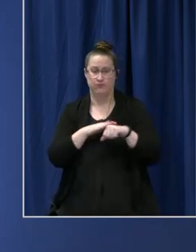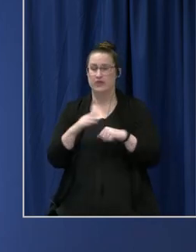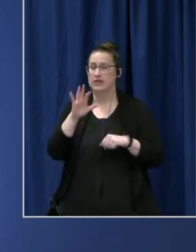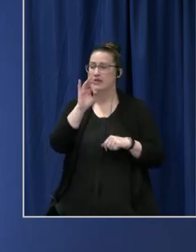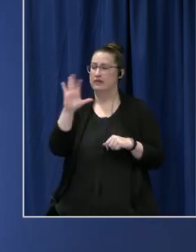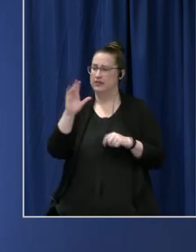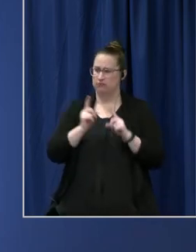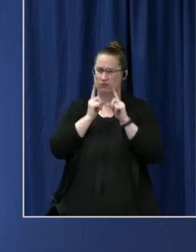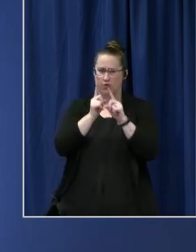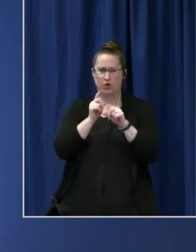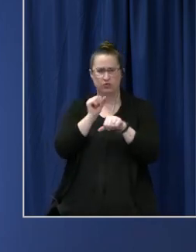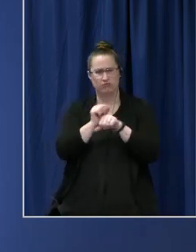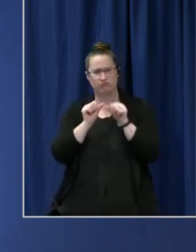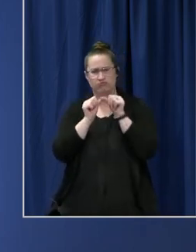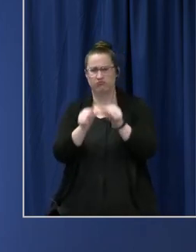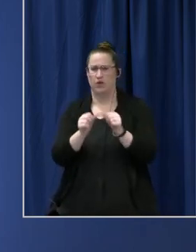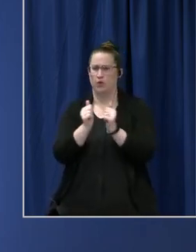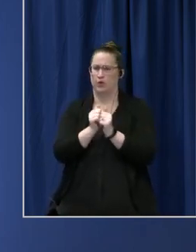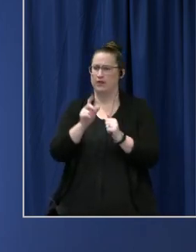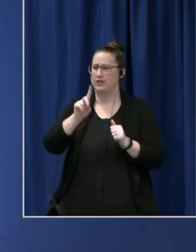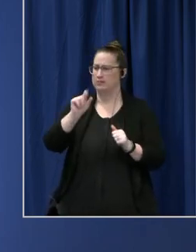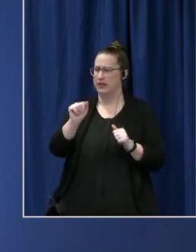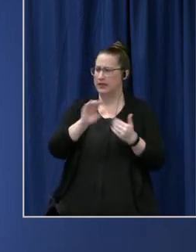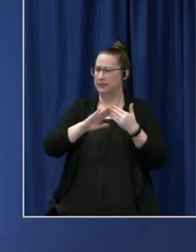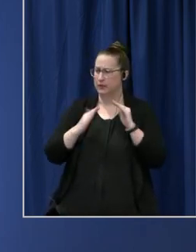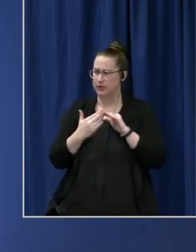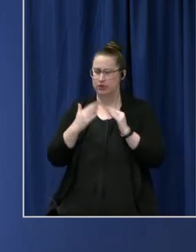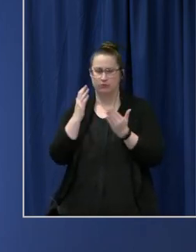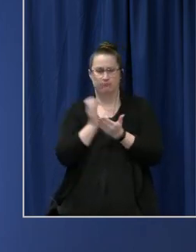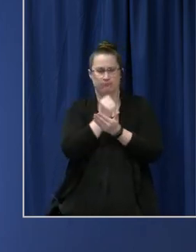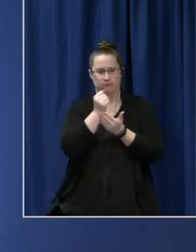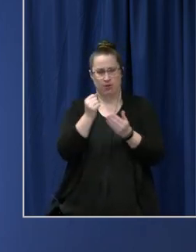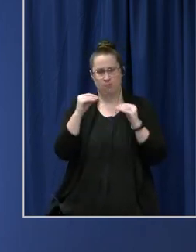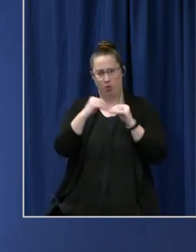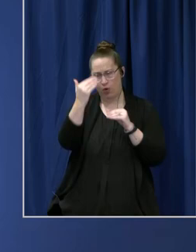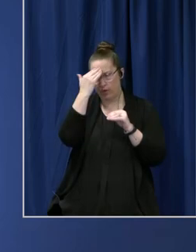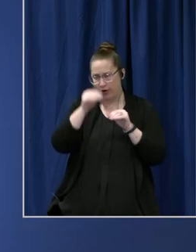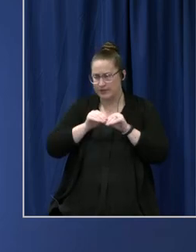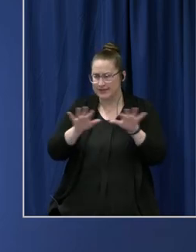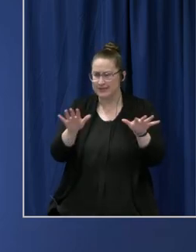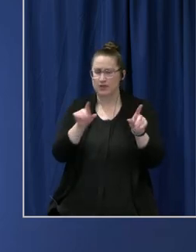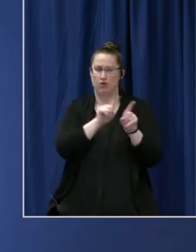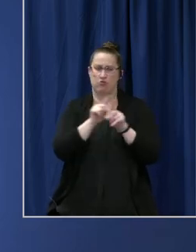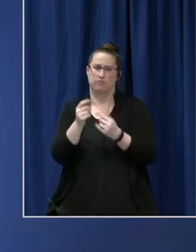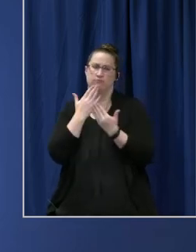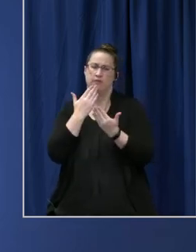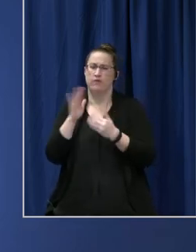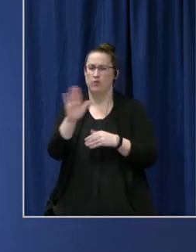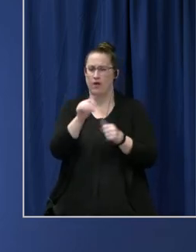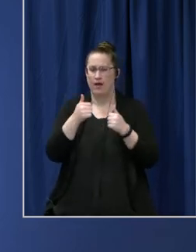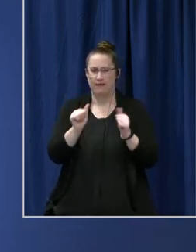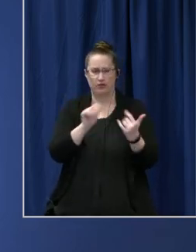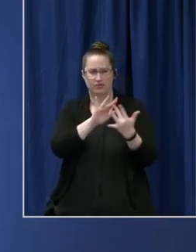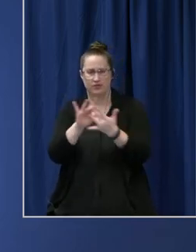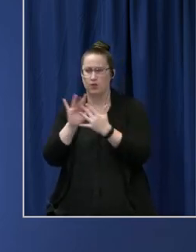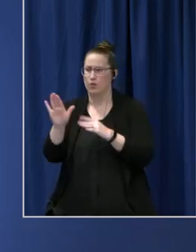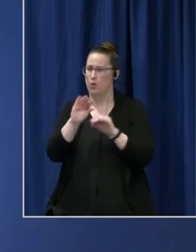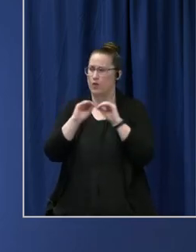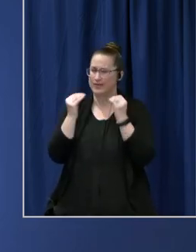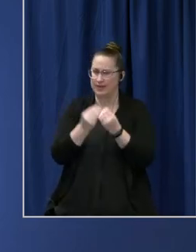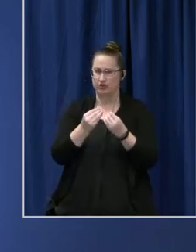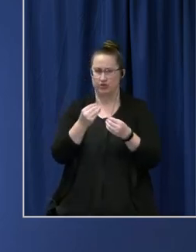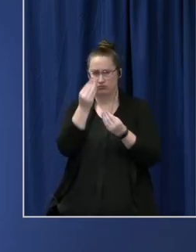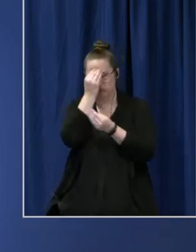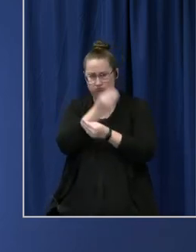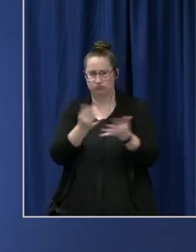hard to engage with the disability community to maximize awareness, and we really appreciate your efforts to reach out to your organization's members as